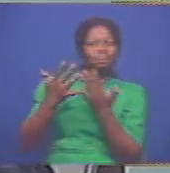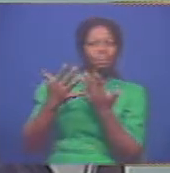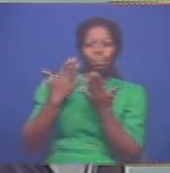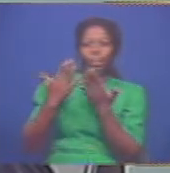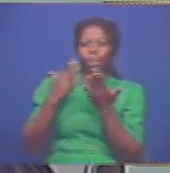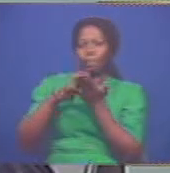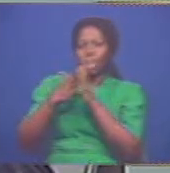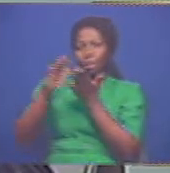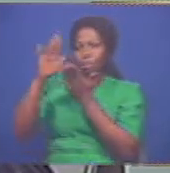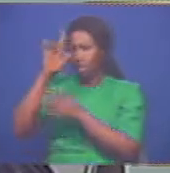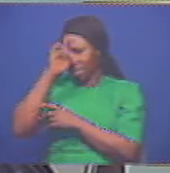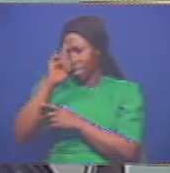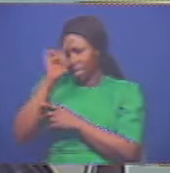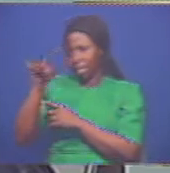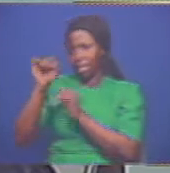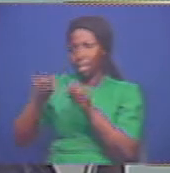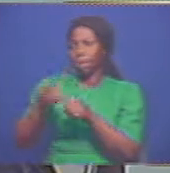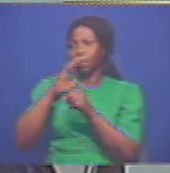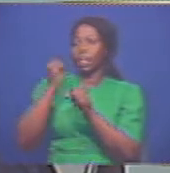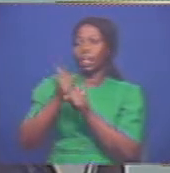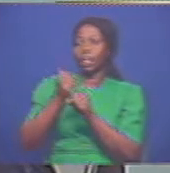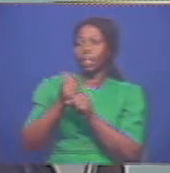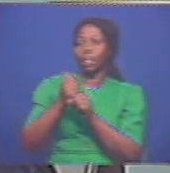thing is going to be done. And